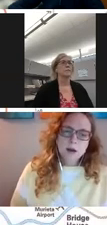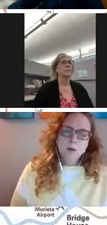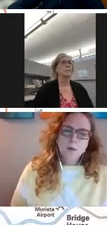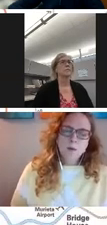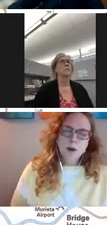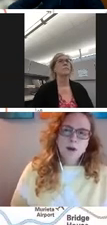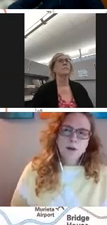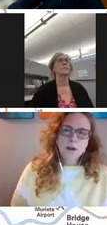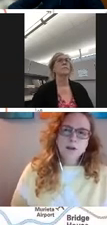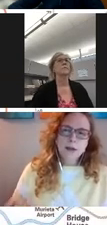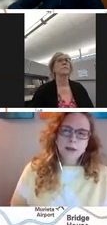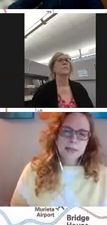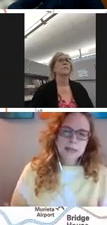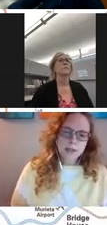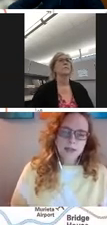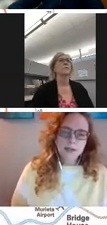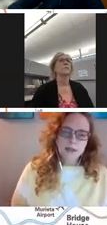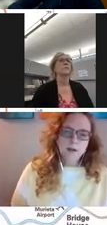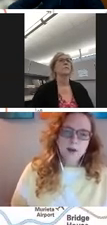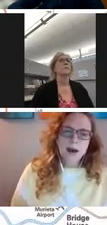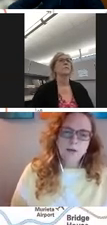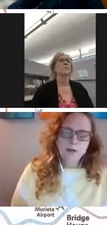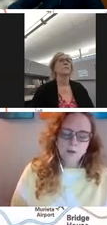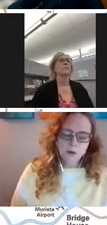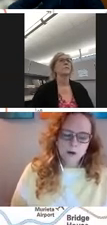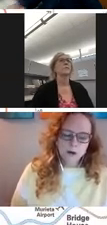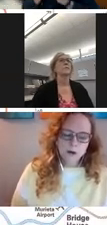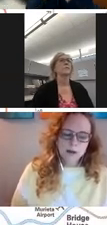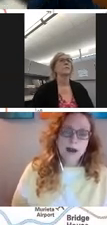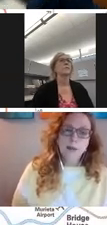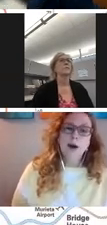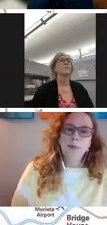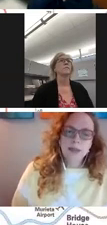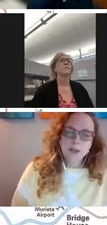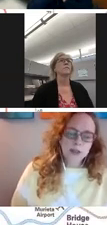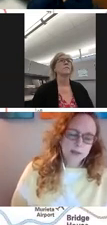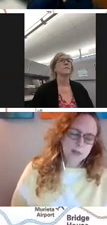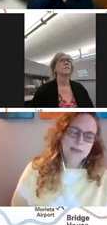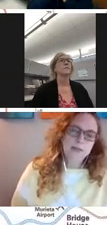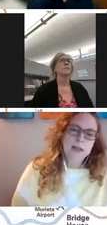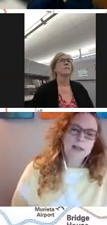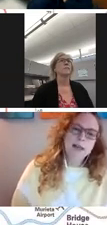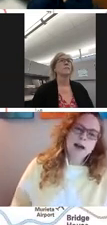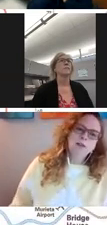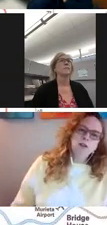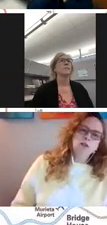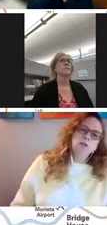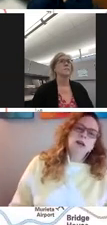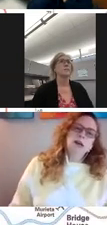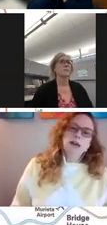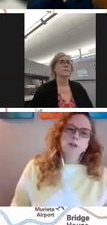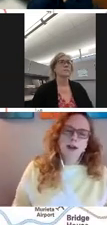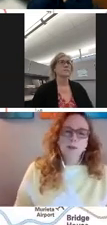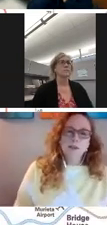client, are there recommendations that you have for that population specifically? How do